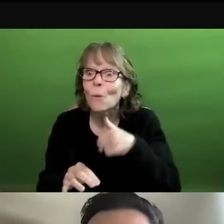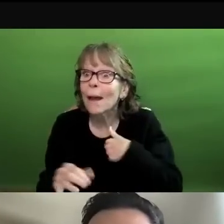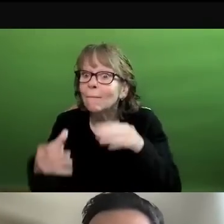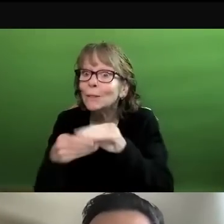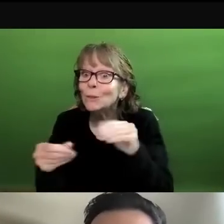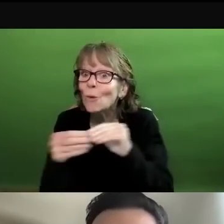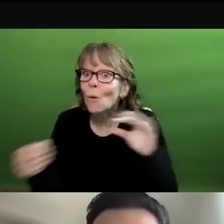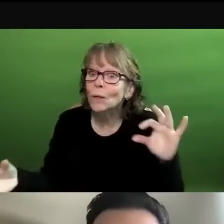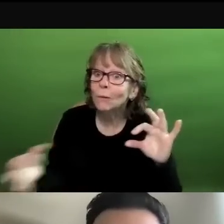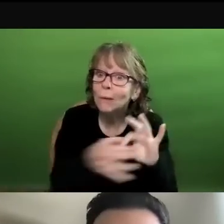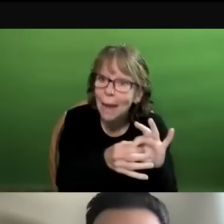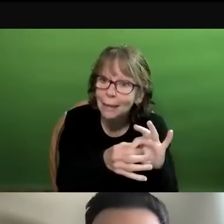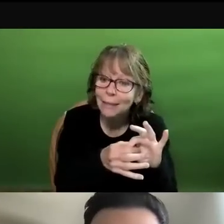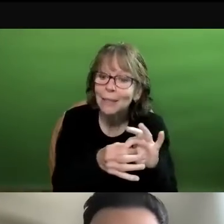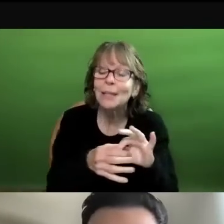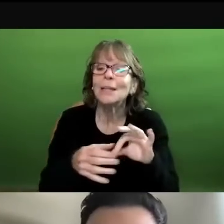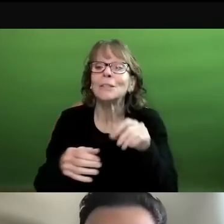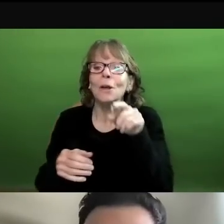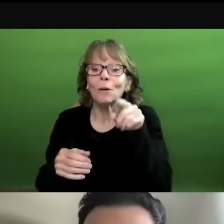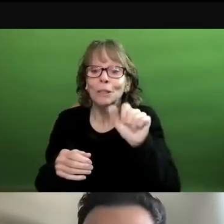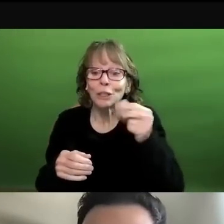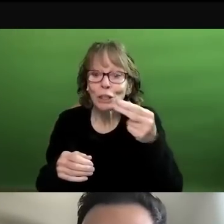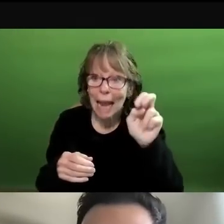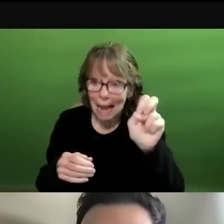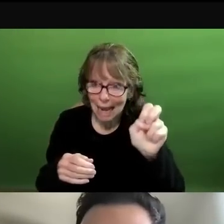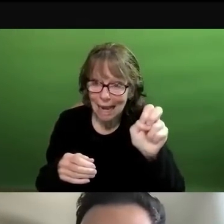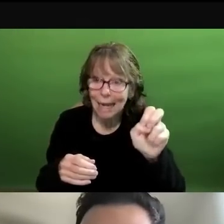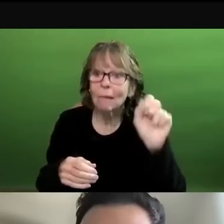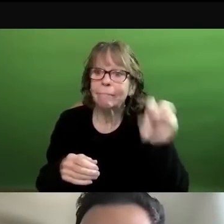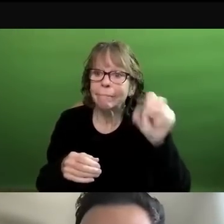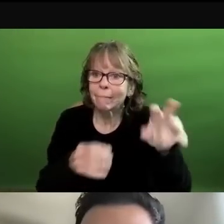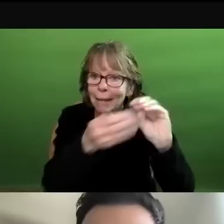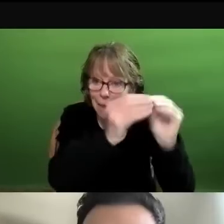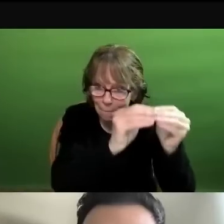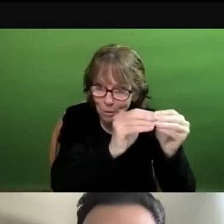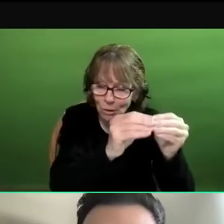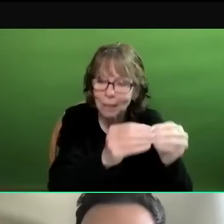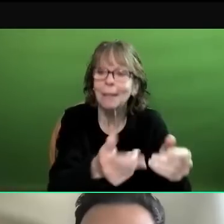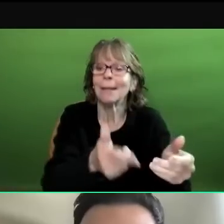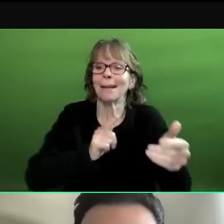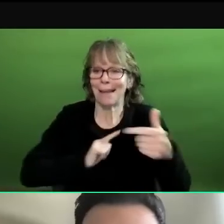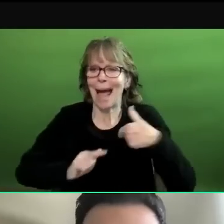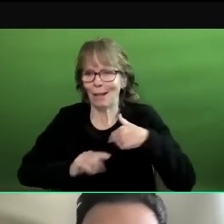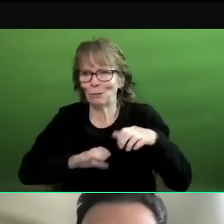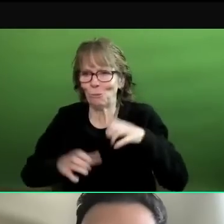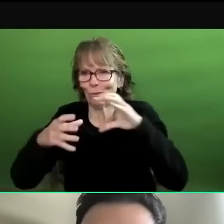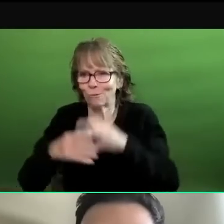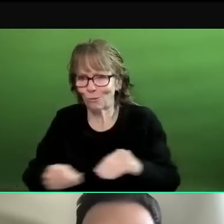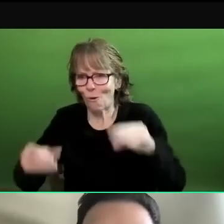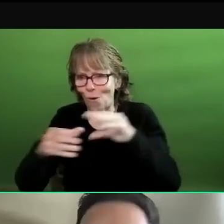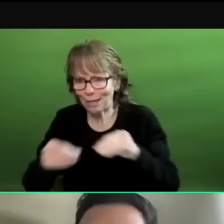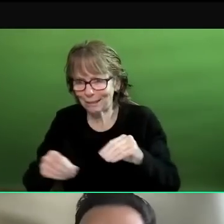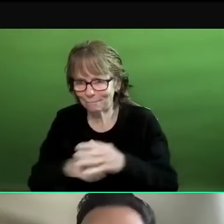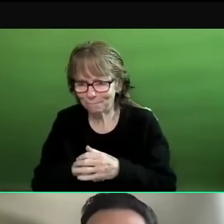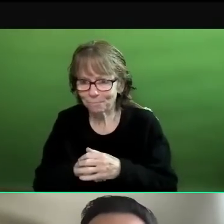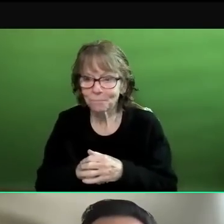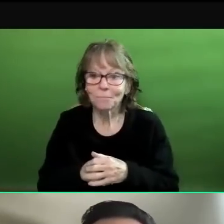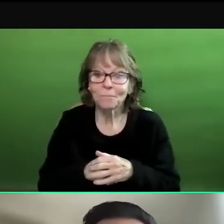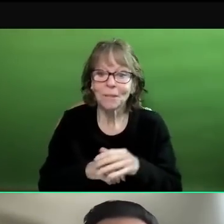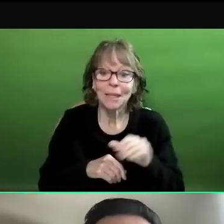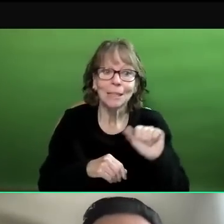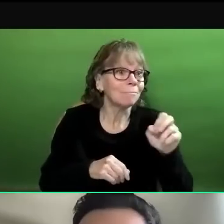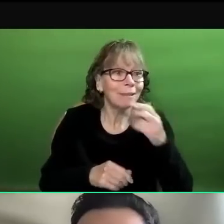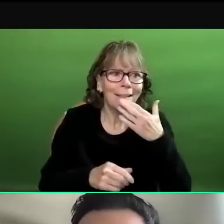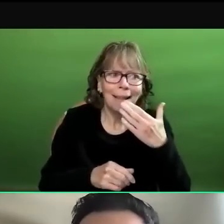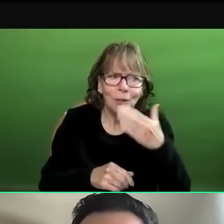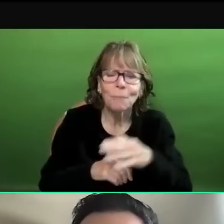I'll fill in the story in this. Thank you. Wonderful. Yeah, thank you so much. And I will give a visual description as